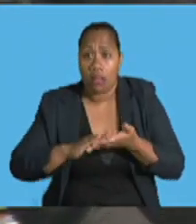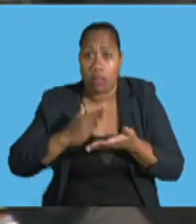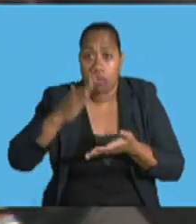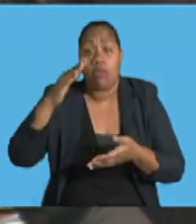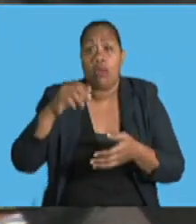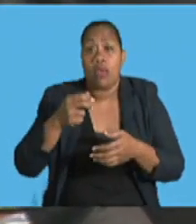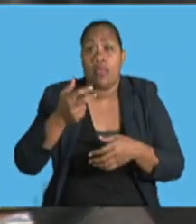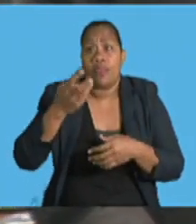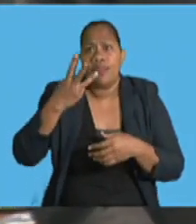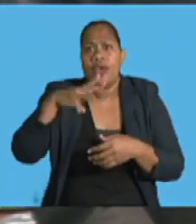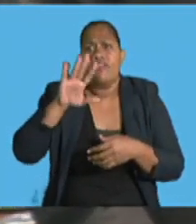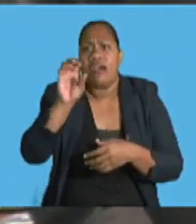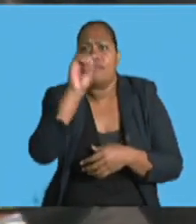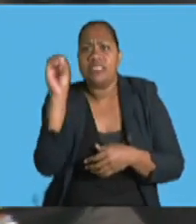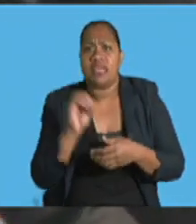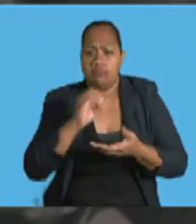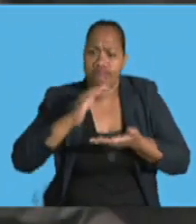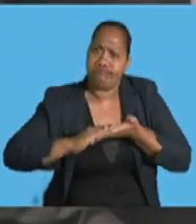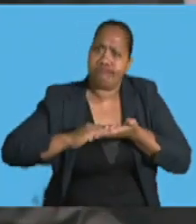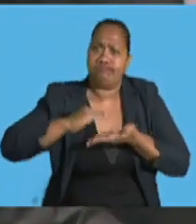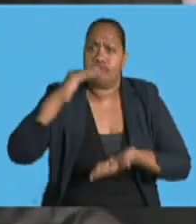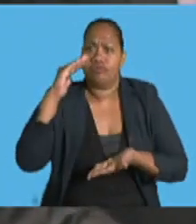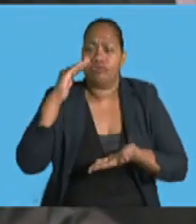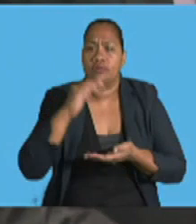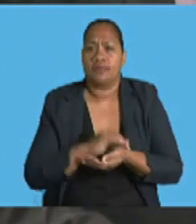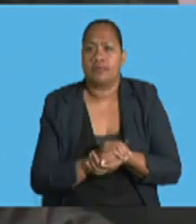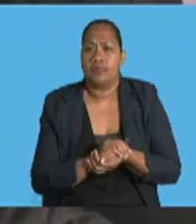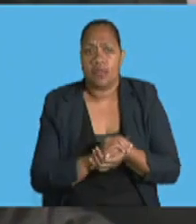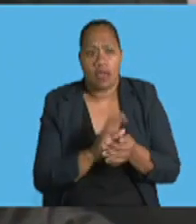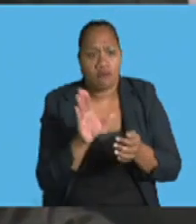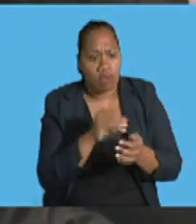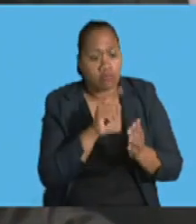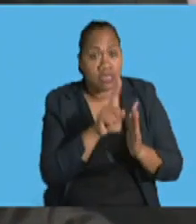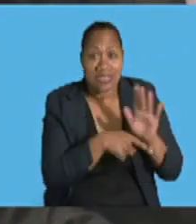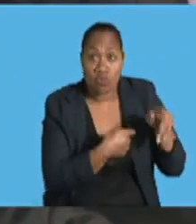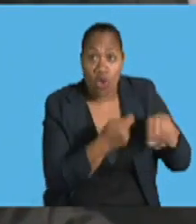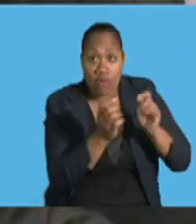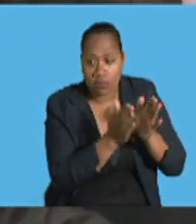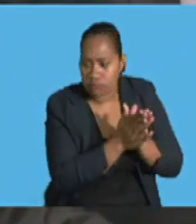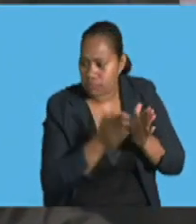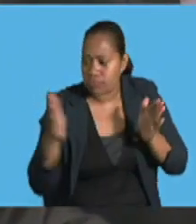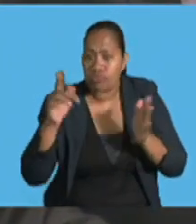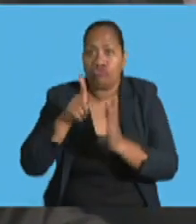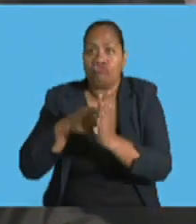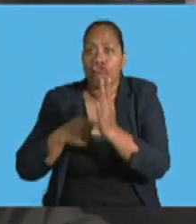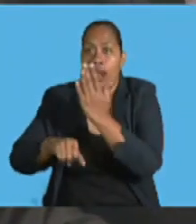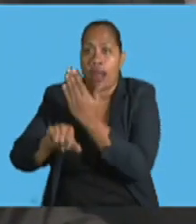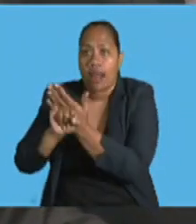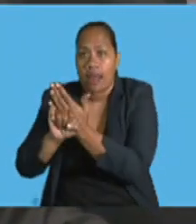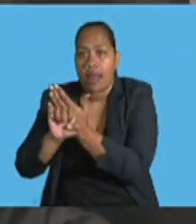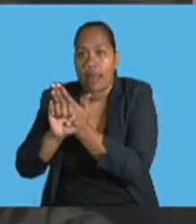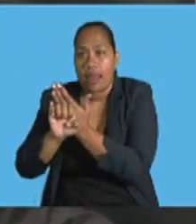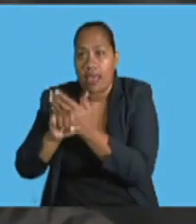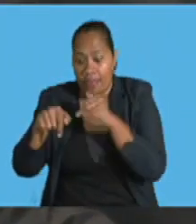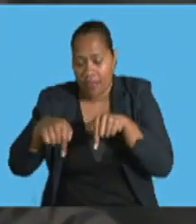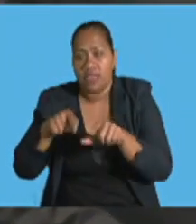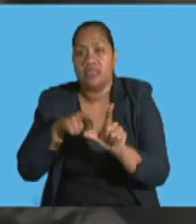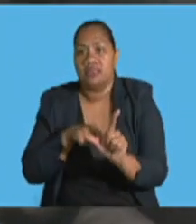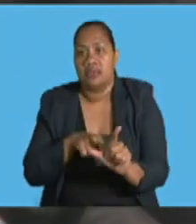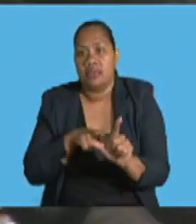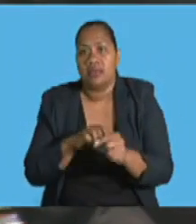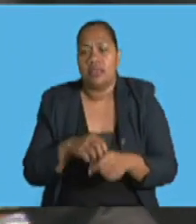85% increase between the periods of January to June this year? And will it